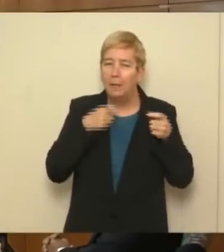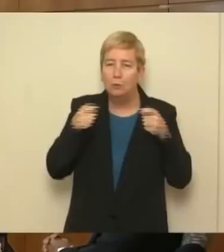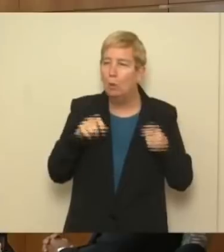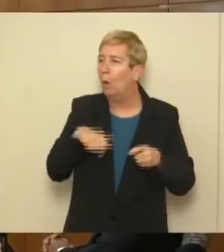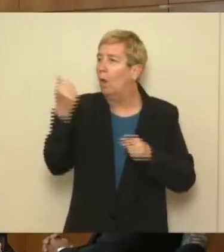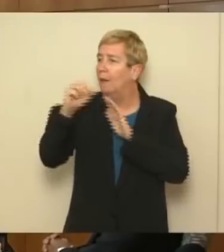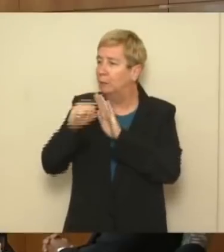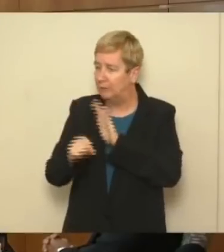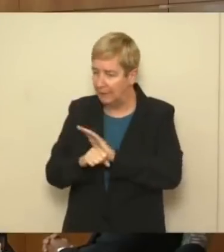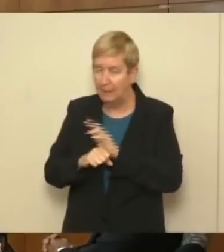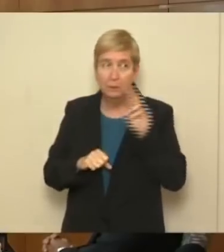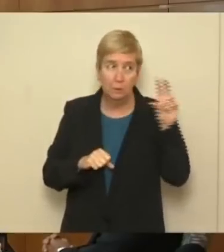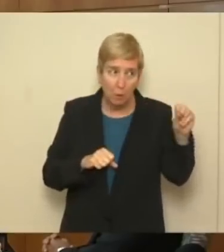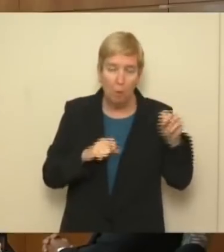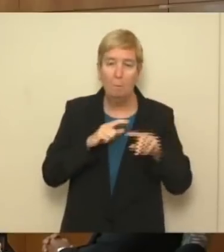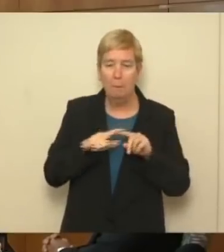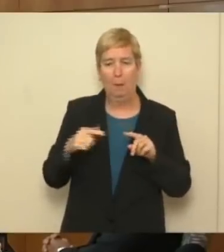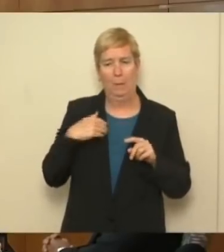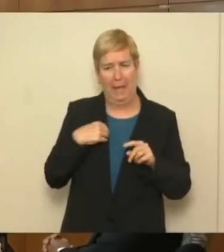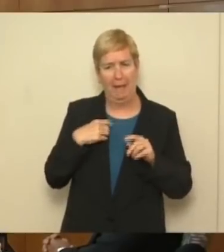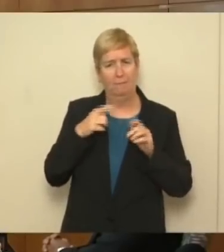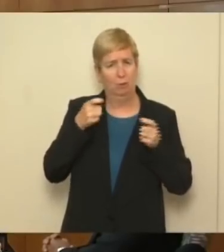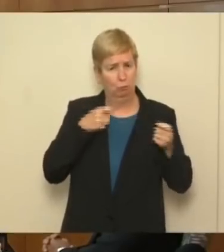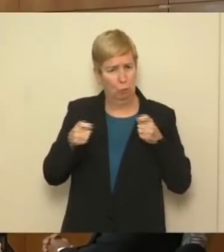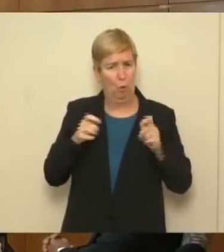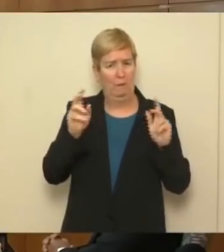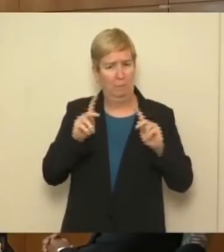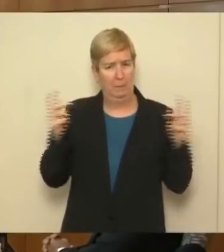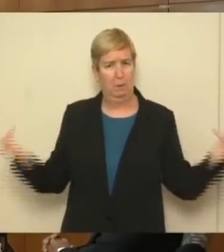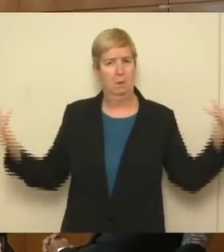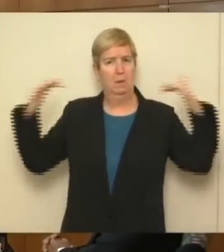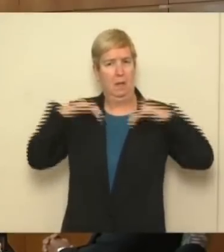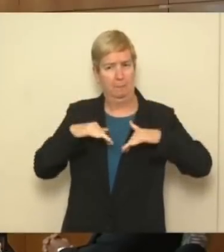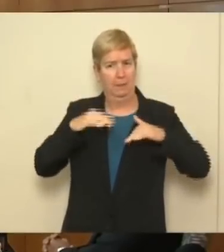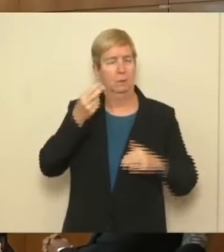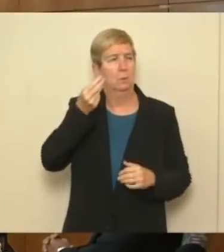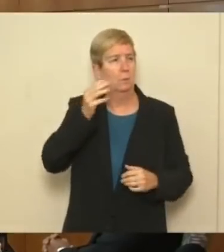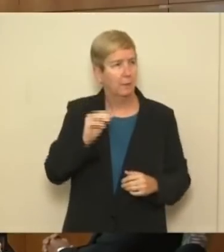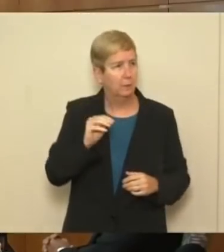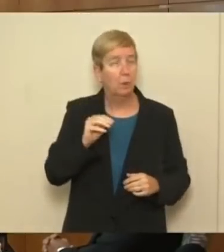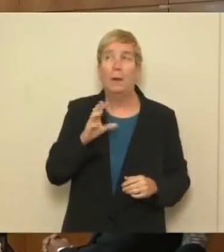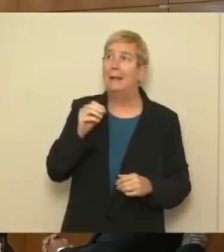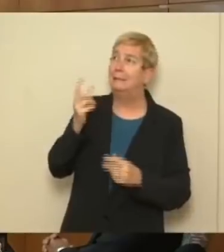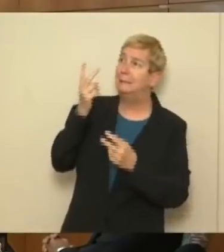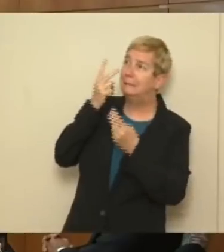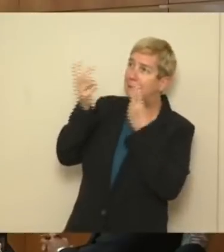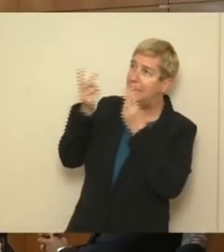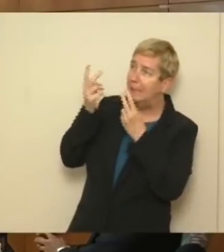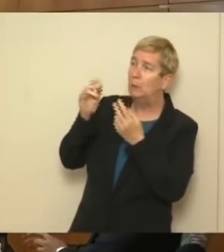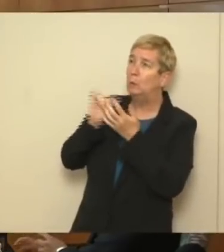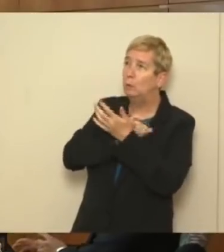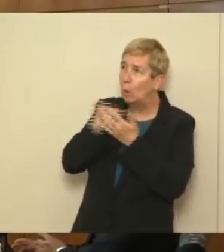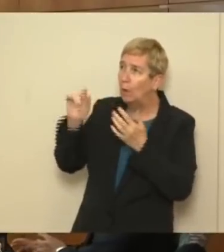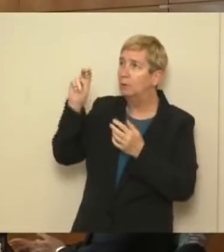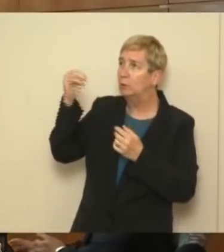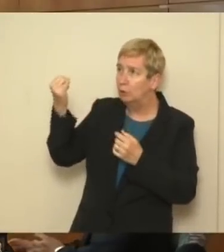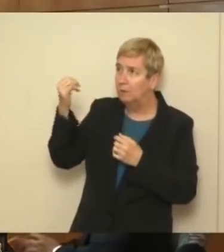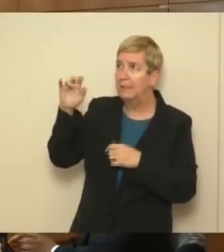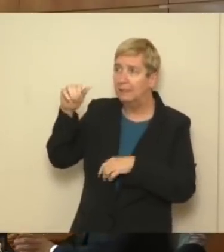do have control over people coming into the state. And we've seen New York, New Jersey, and Connecticut put in